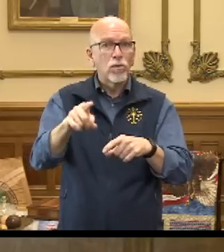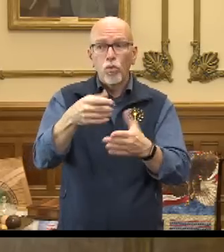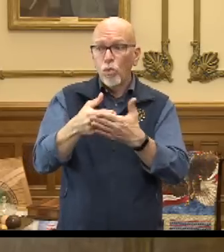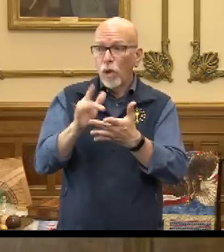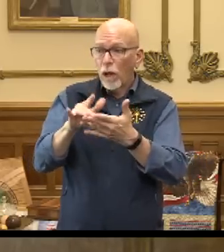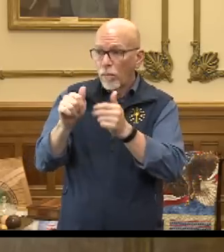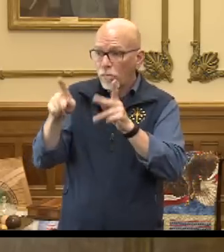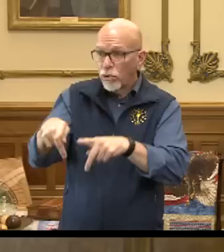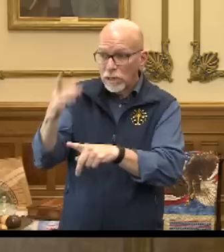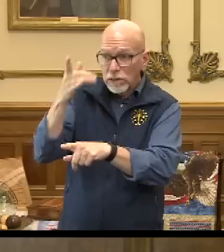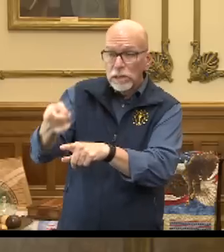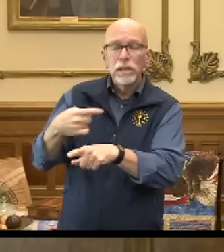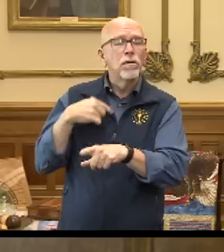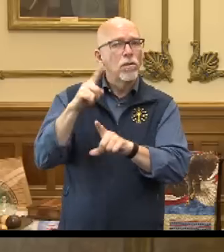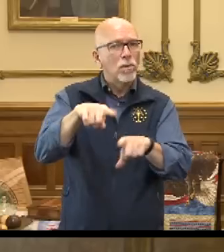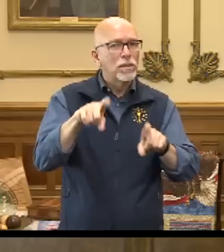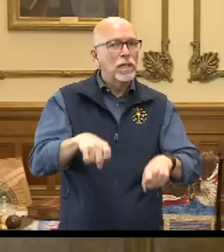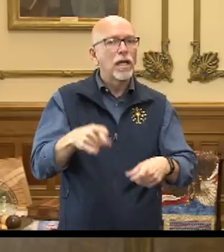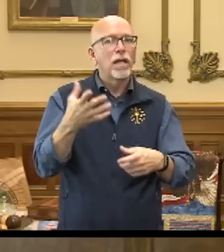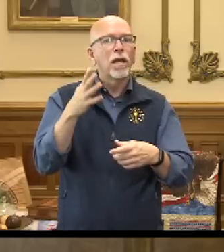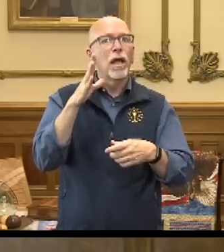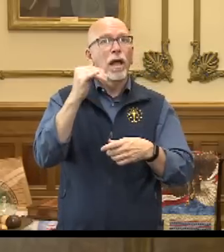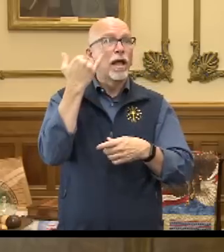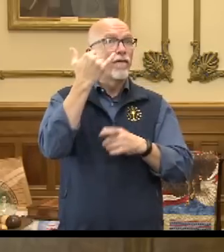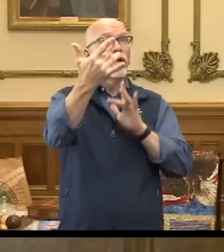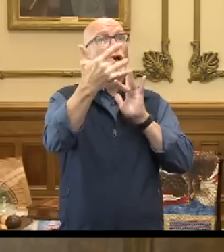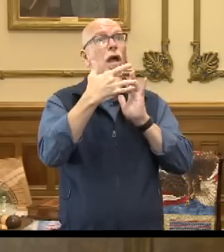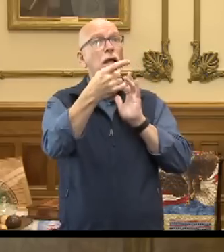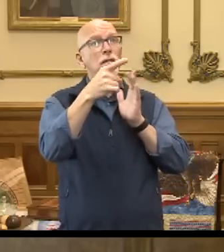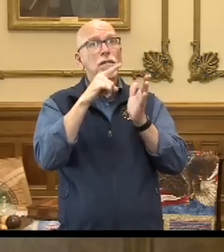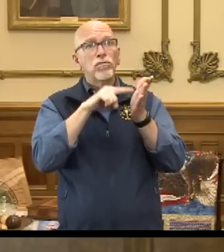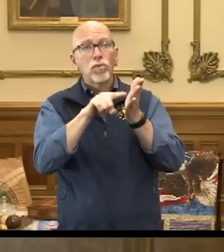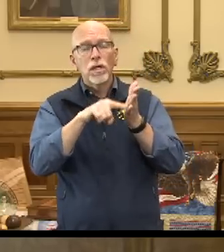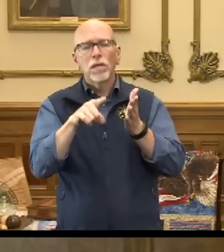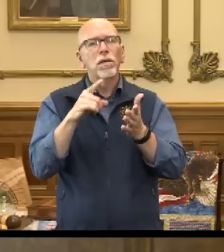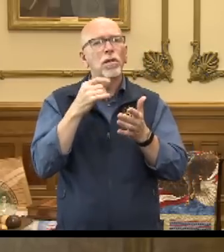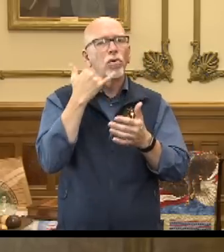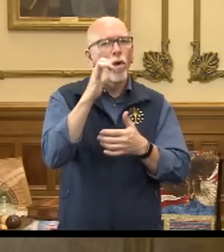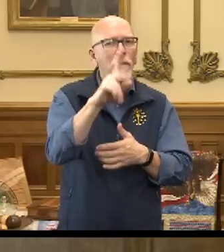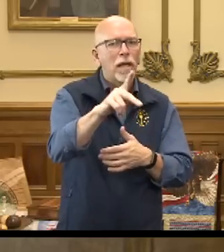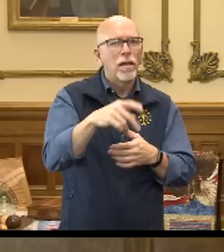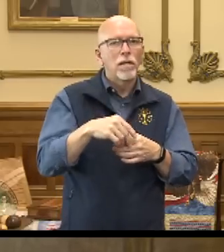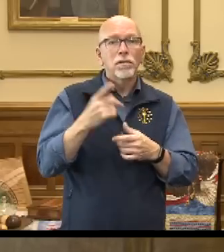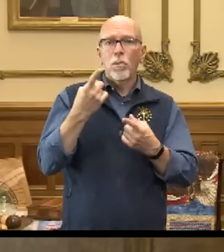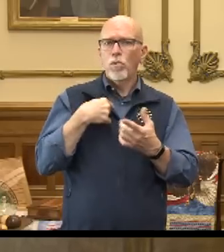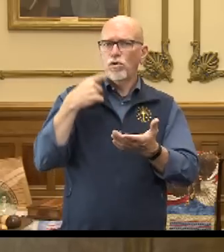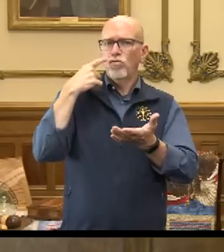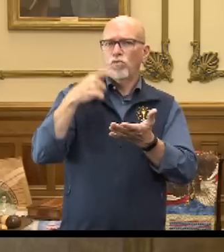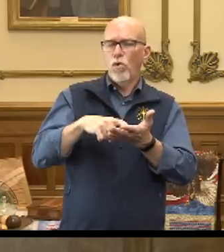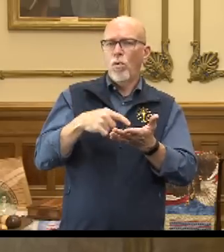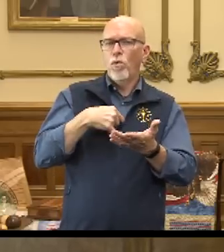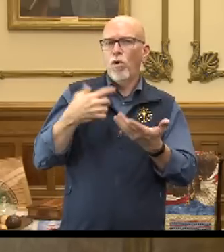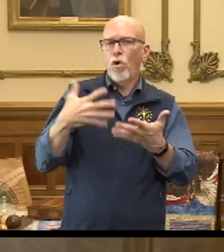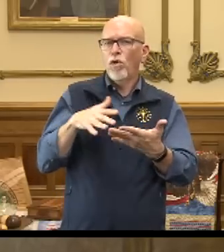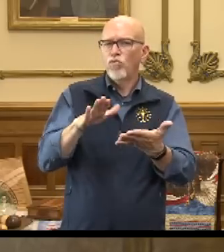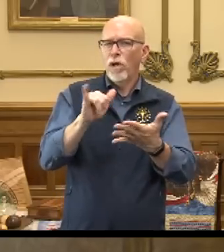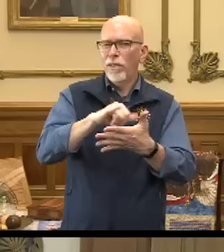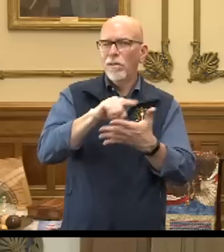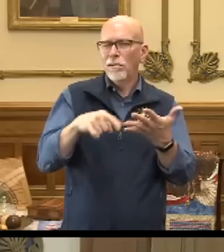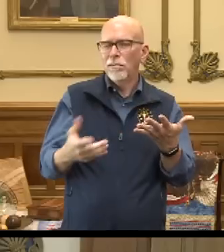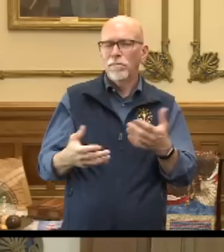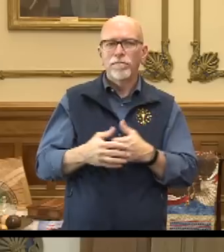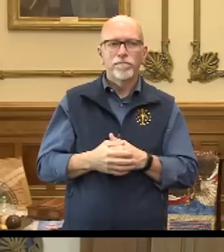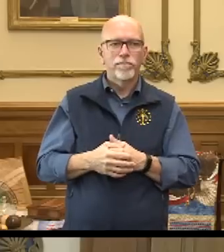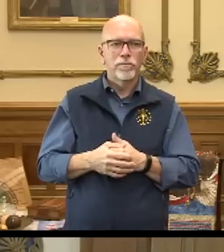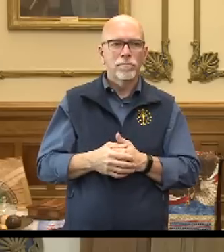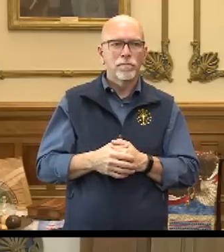and certainly engaging with the contact tracers when we call. So something that we've noticed and have already been addressing. Yeah, and that's